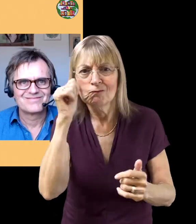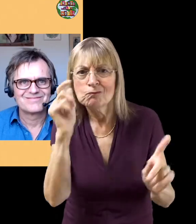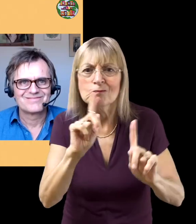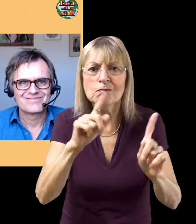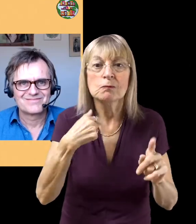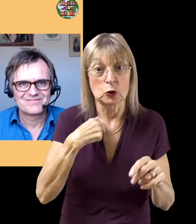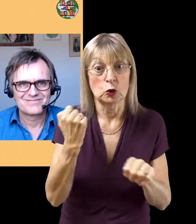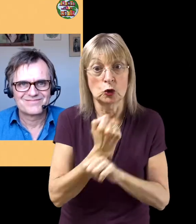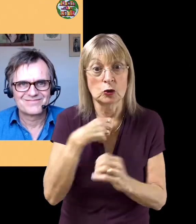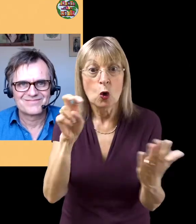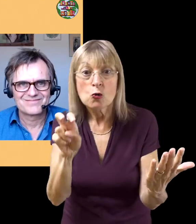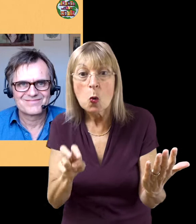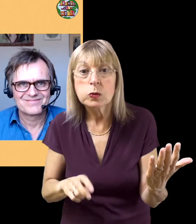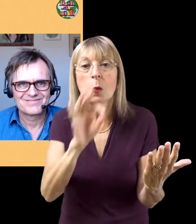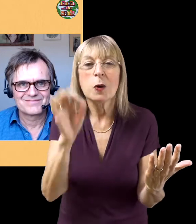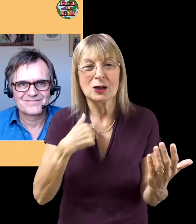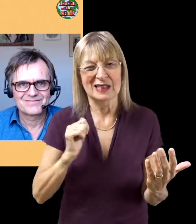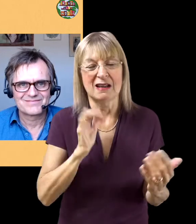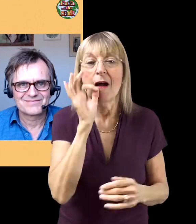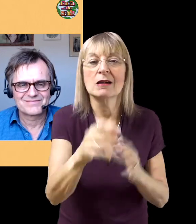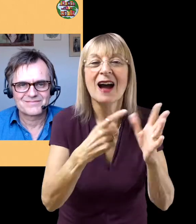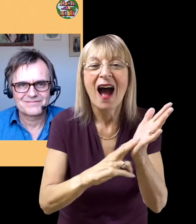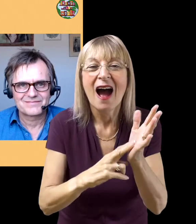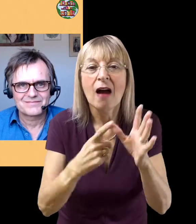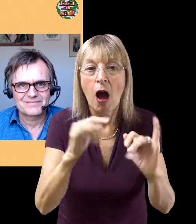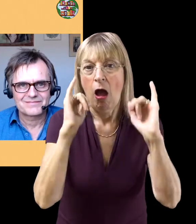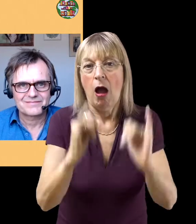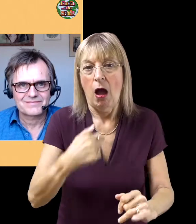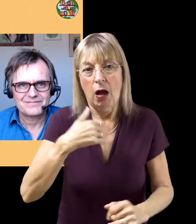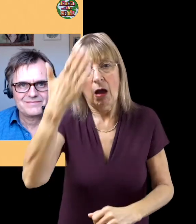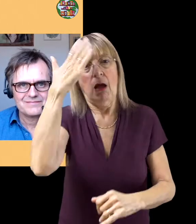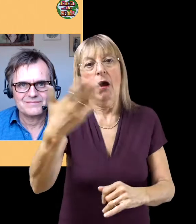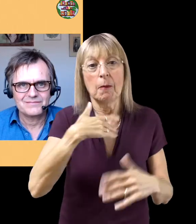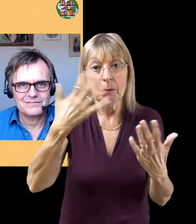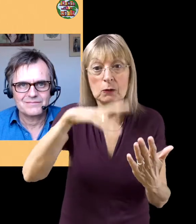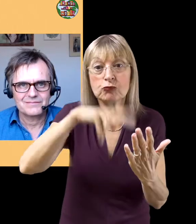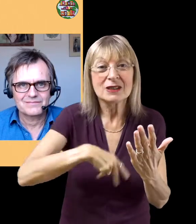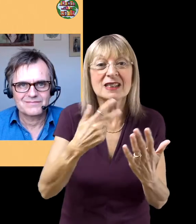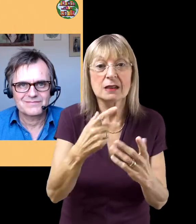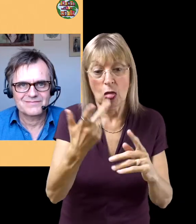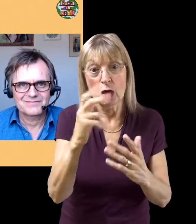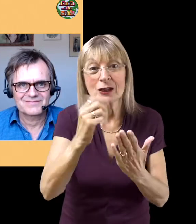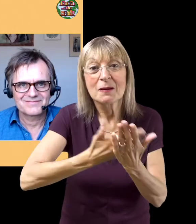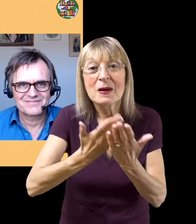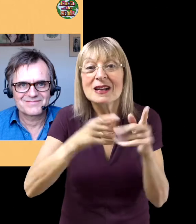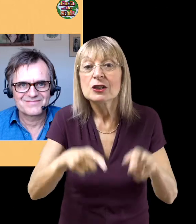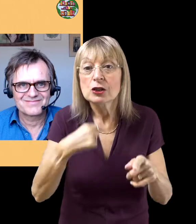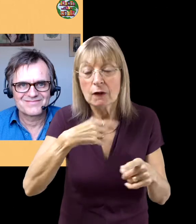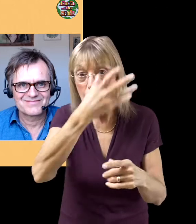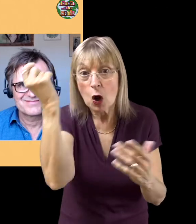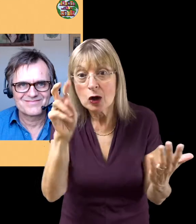was supposed to be making notes of questions I wanted to ask Anna about it, but I found myself going, oh no, I've read another 30 pages and I've